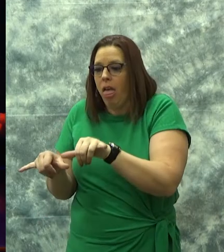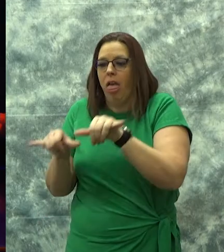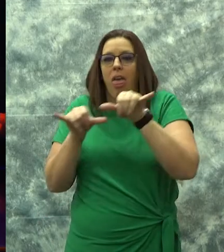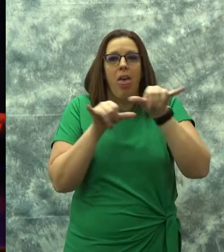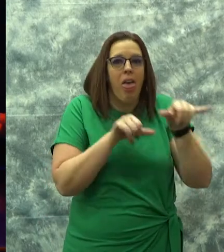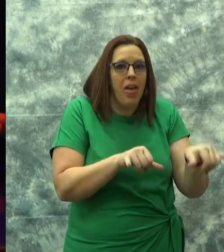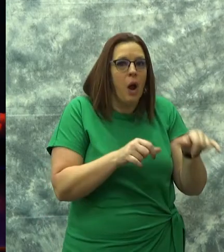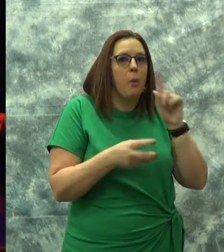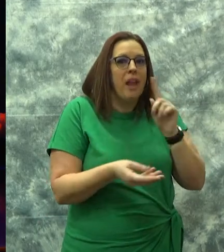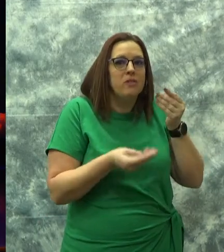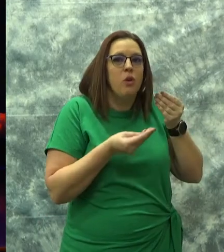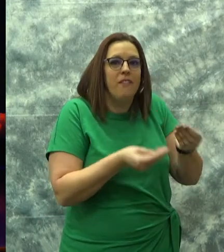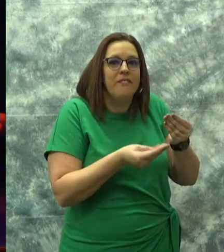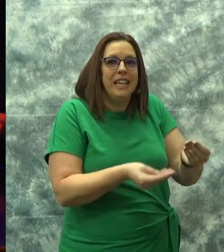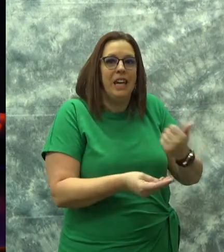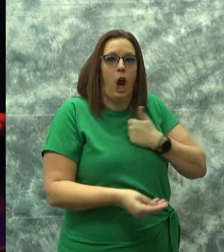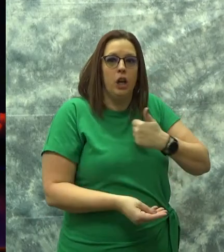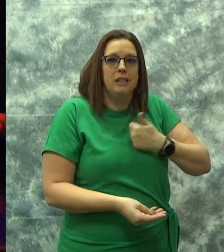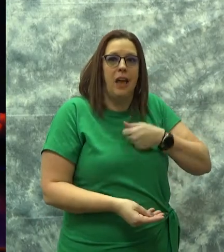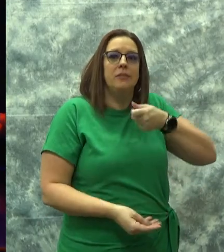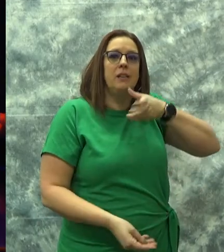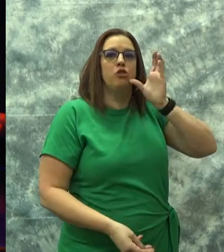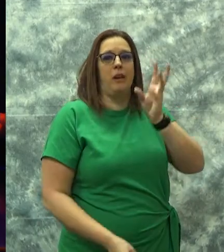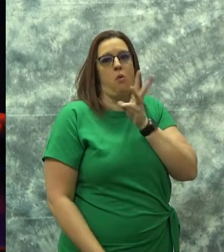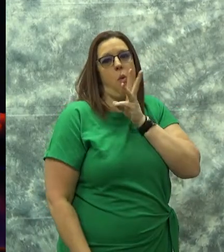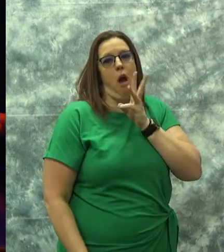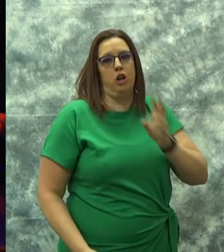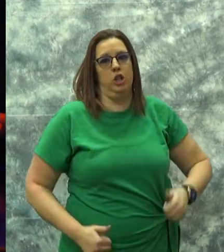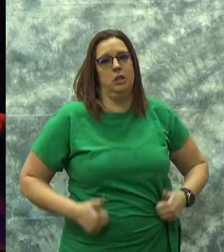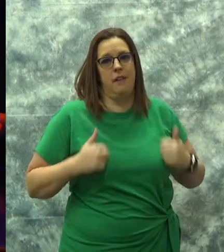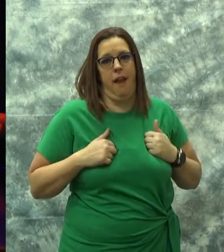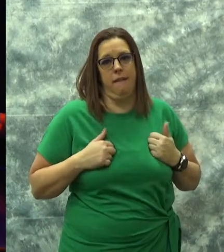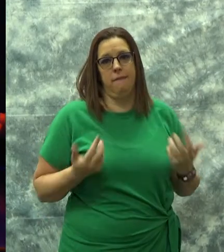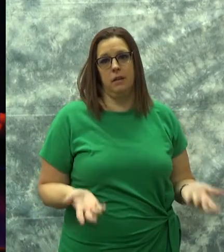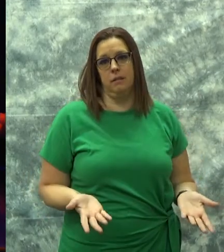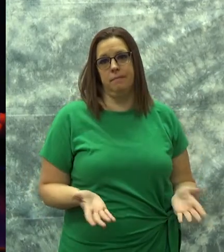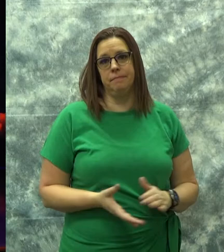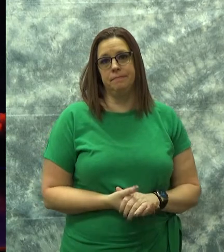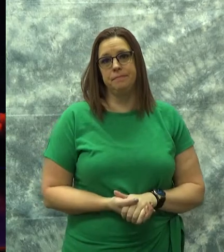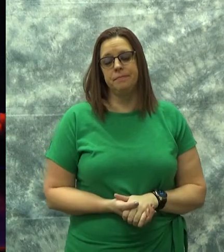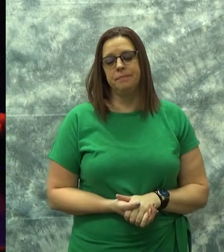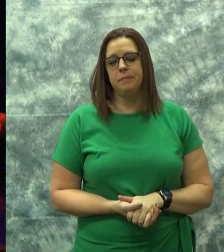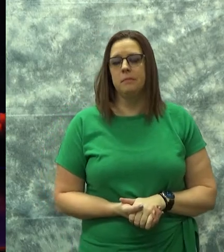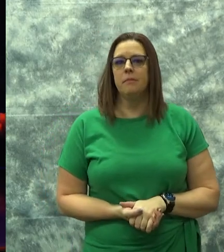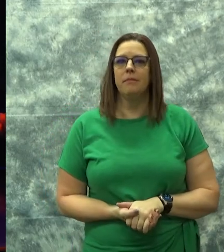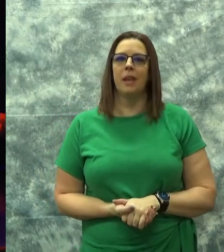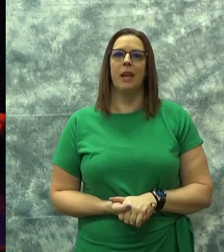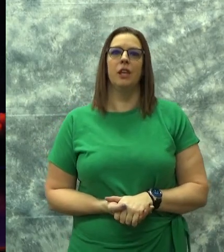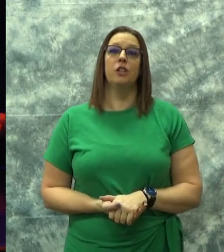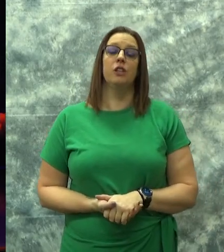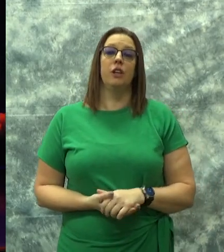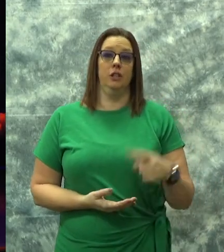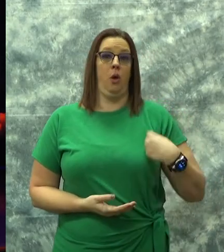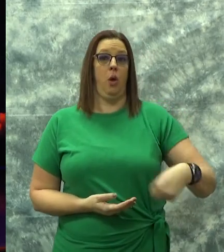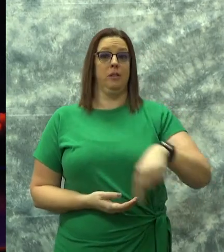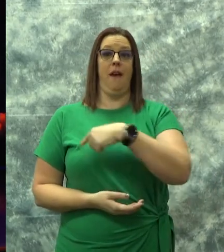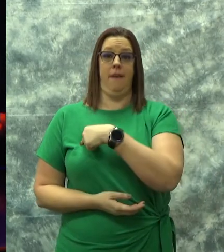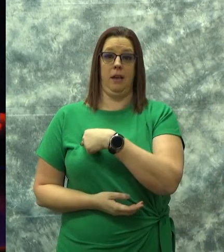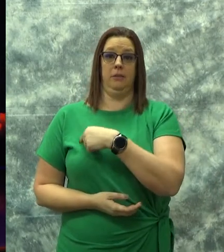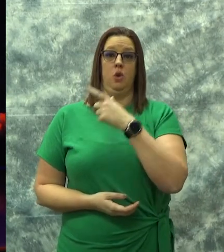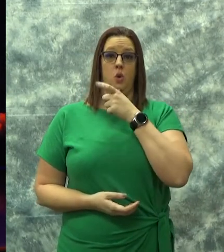assuredly as we will have to feed ourselves and have water to survive. And those of us